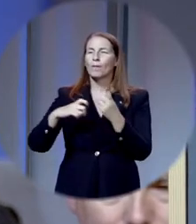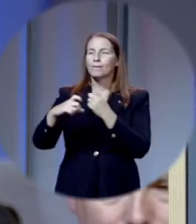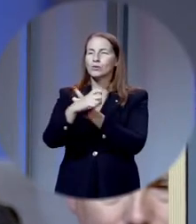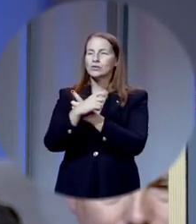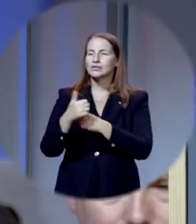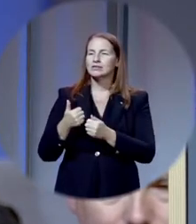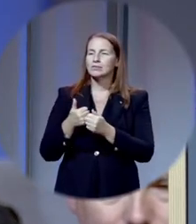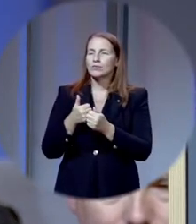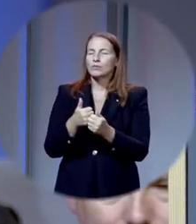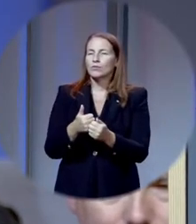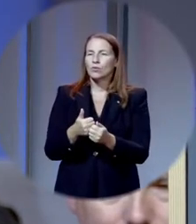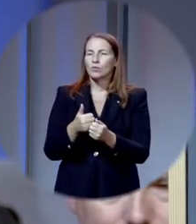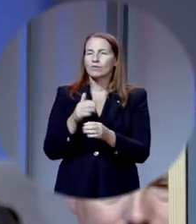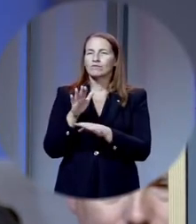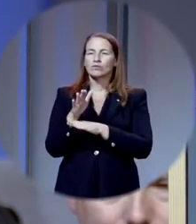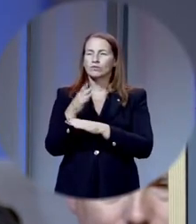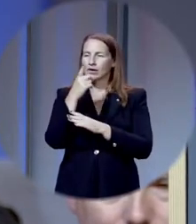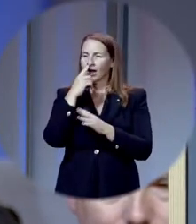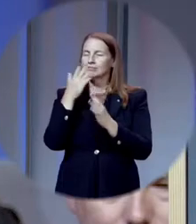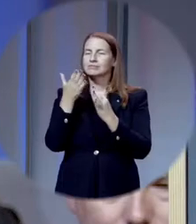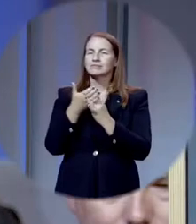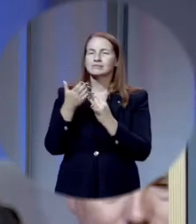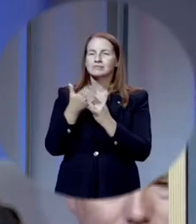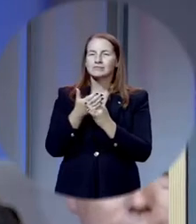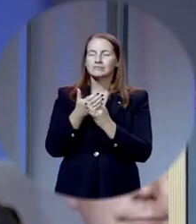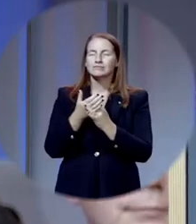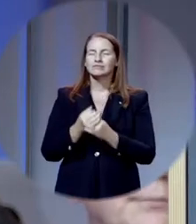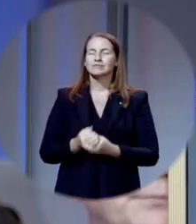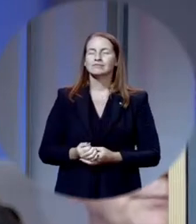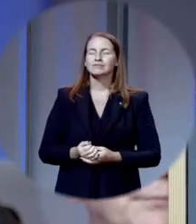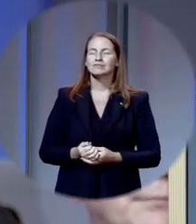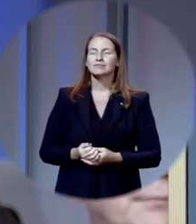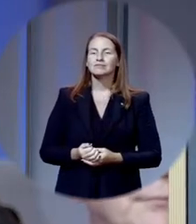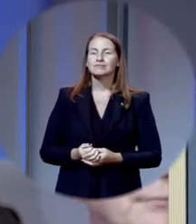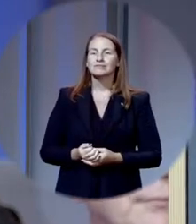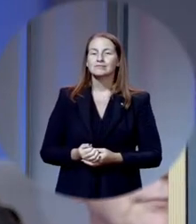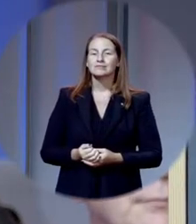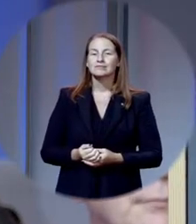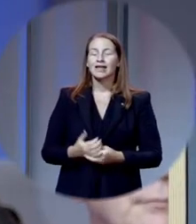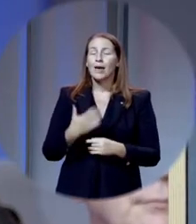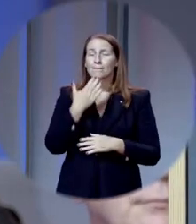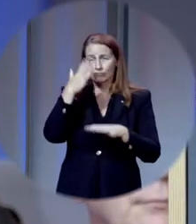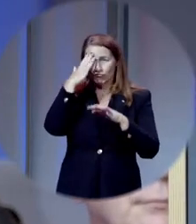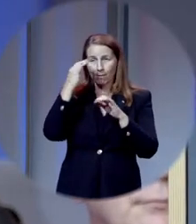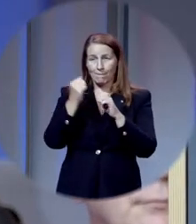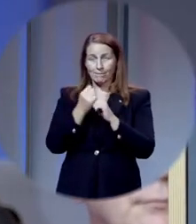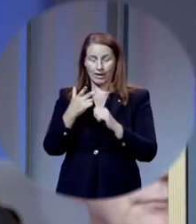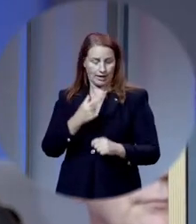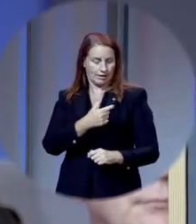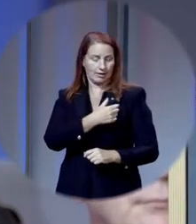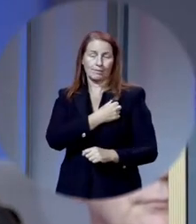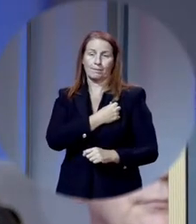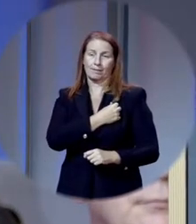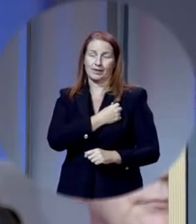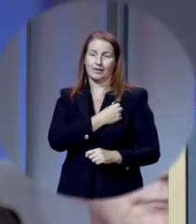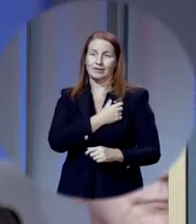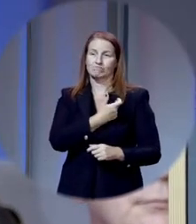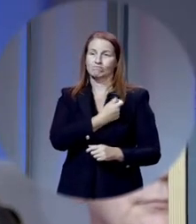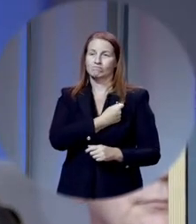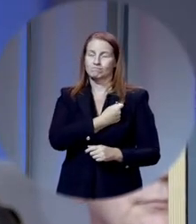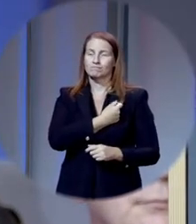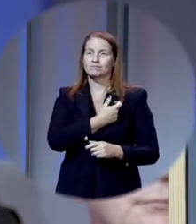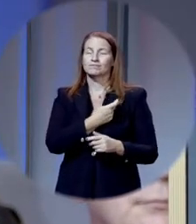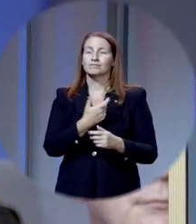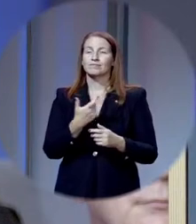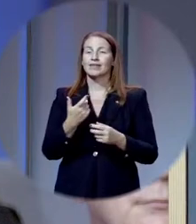to access in the years to come. Please don't forget to collect your alumni pin. And if you haven't